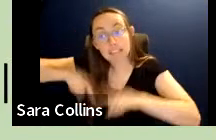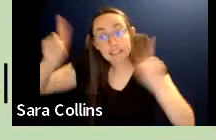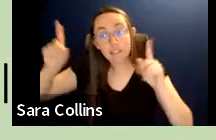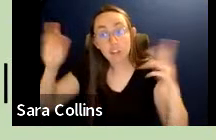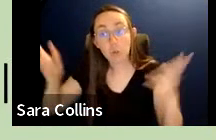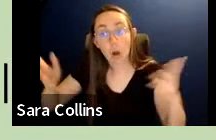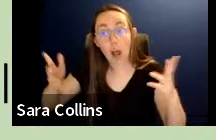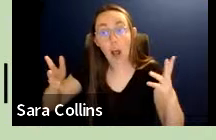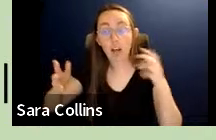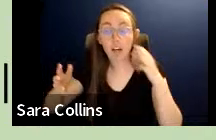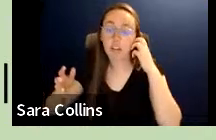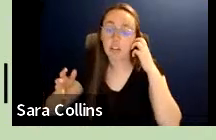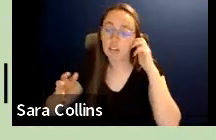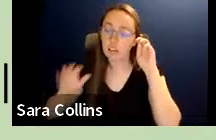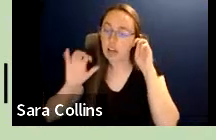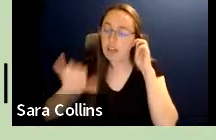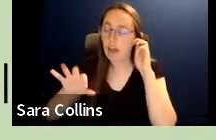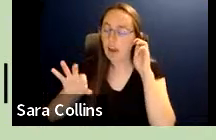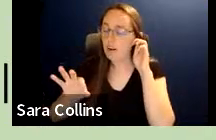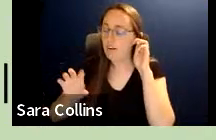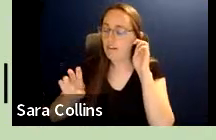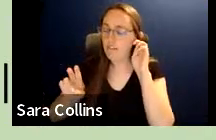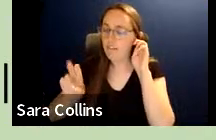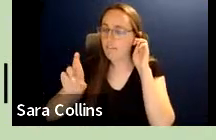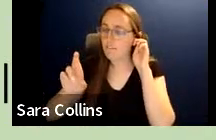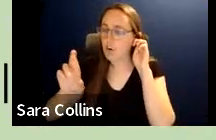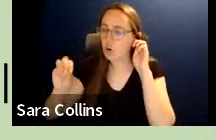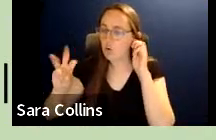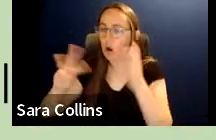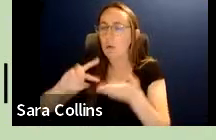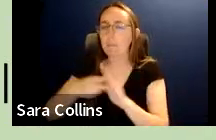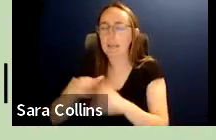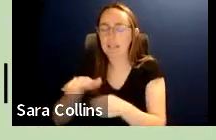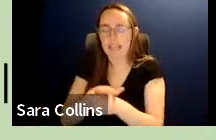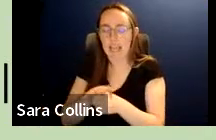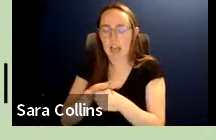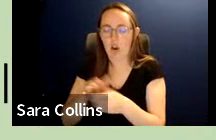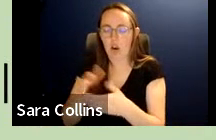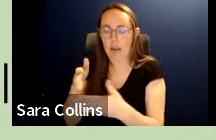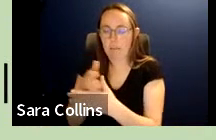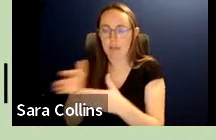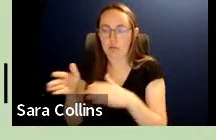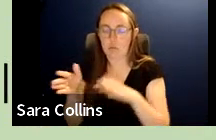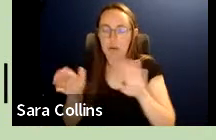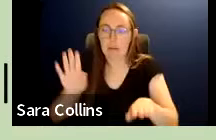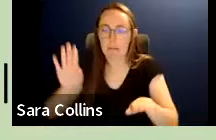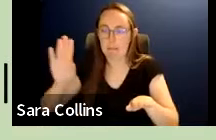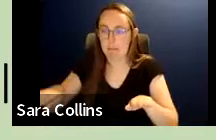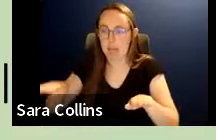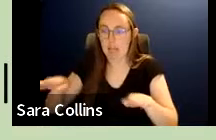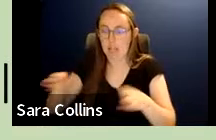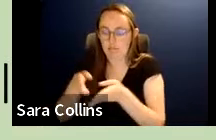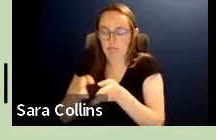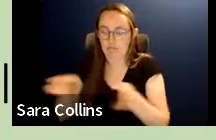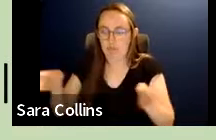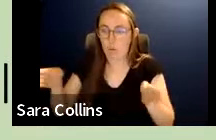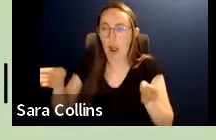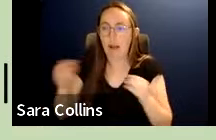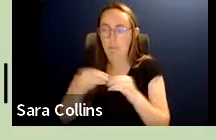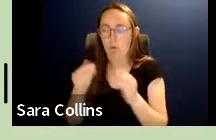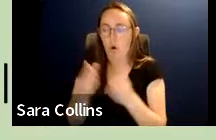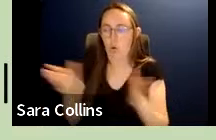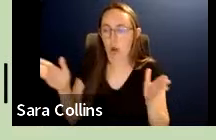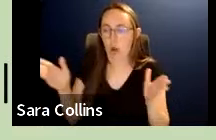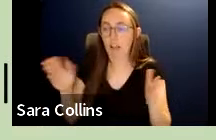widen the area, what's called a furrow, between beds, so that folks who may not be familiar with farming, may not be